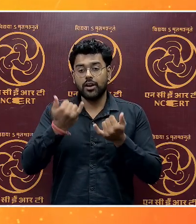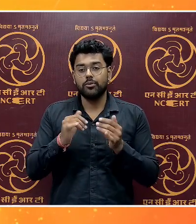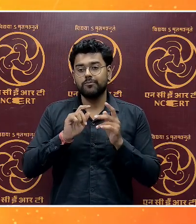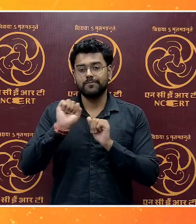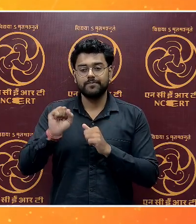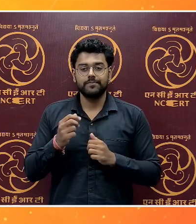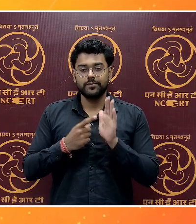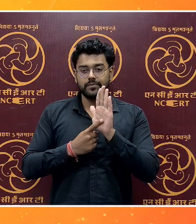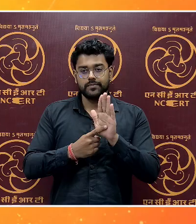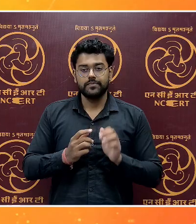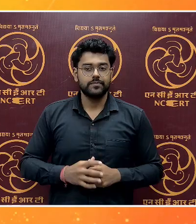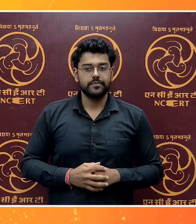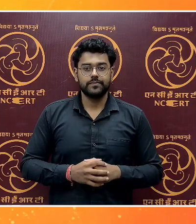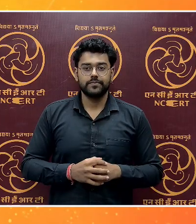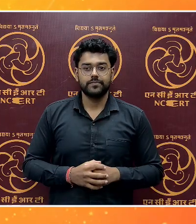Yeah.